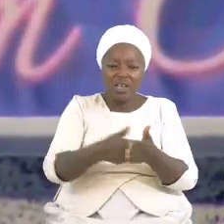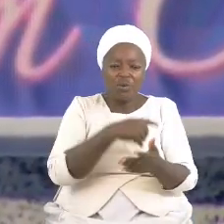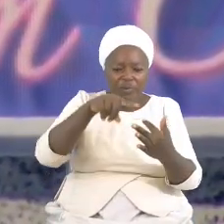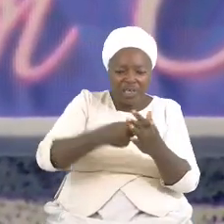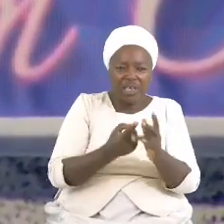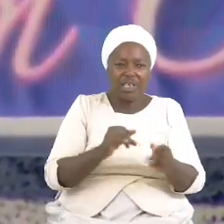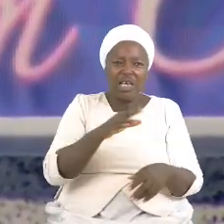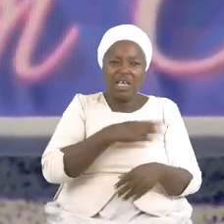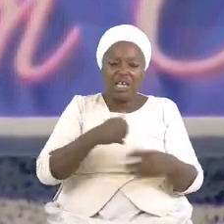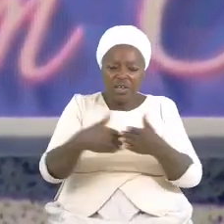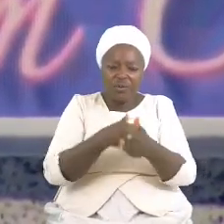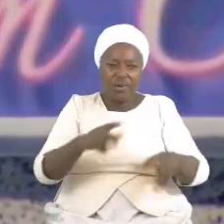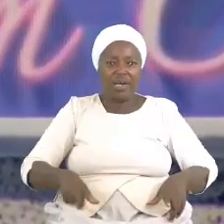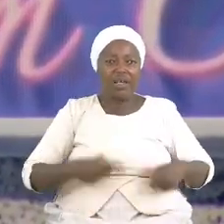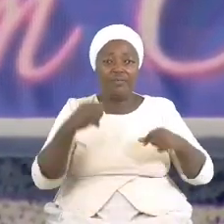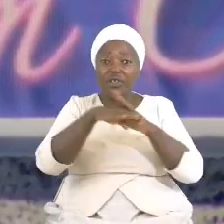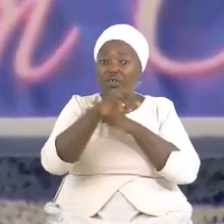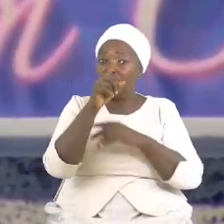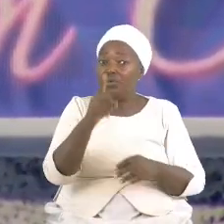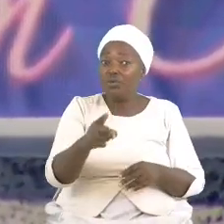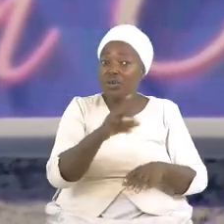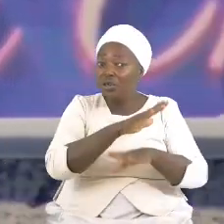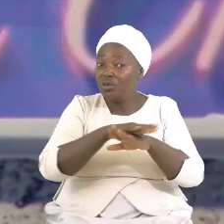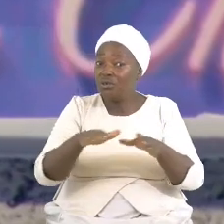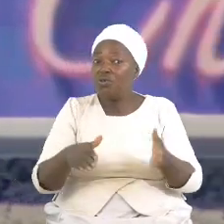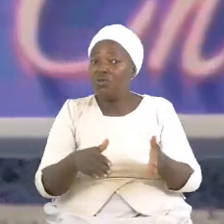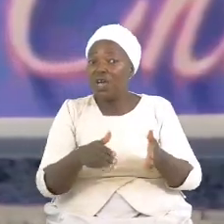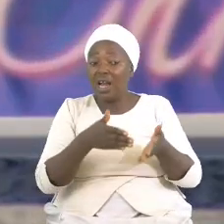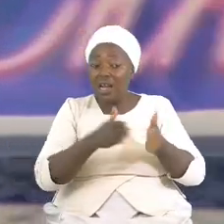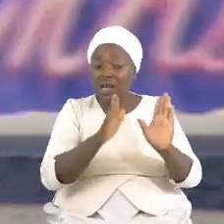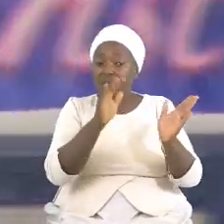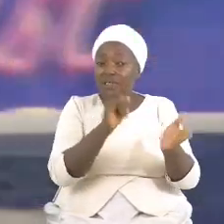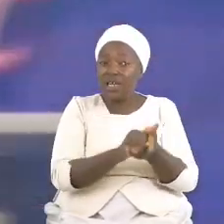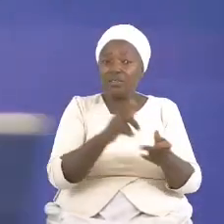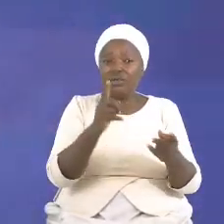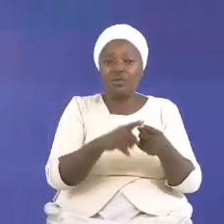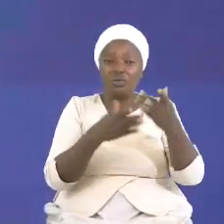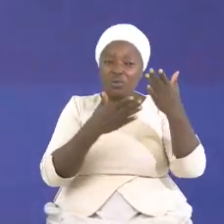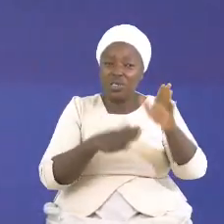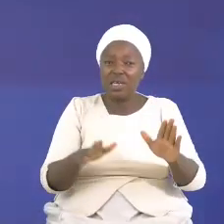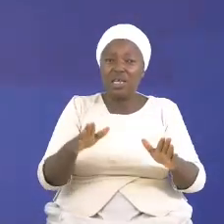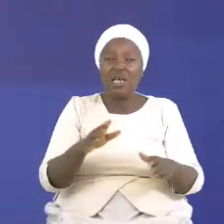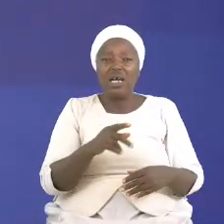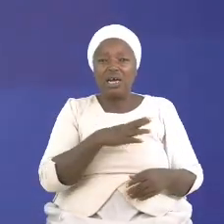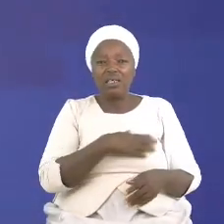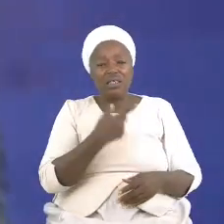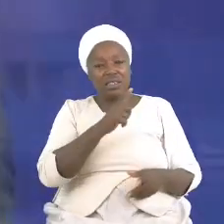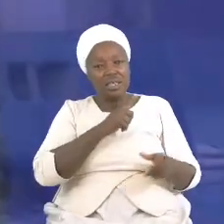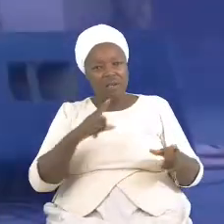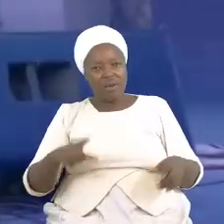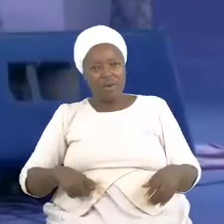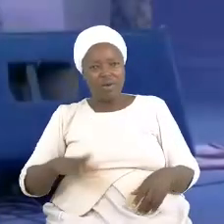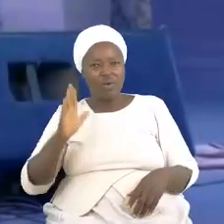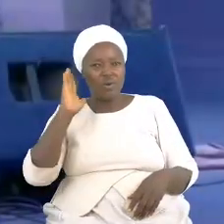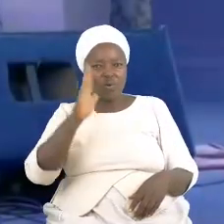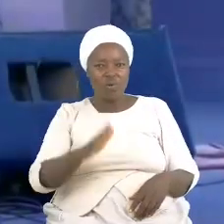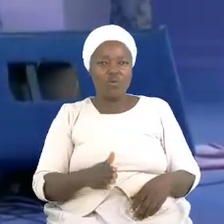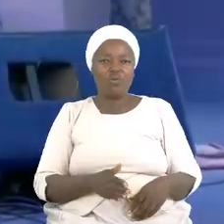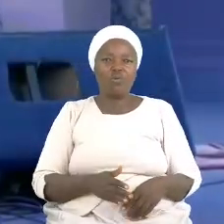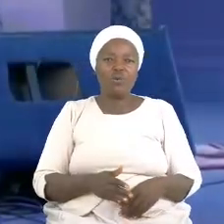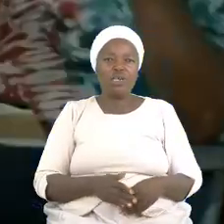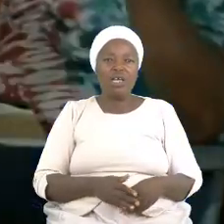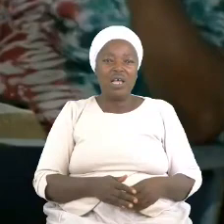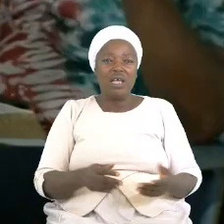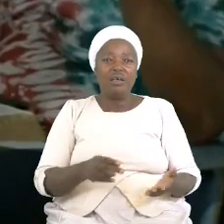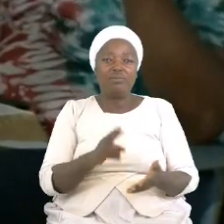new life in you, don't expect that, don't allow that to die. The Lord will match your